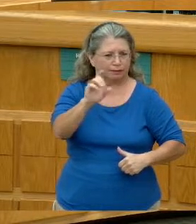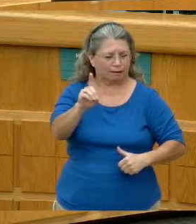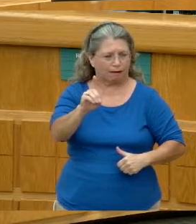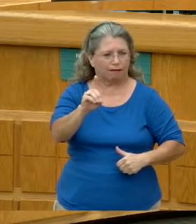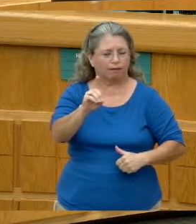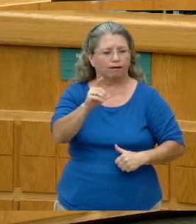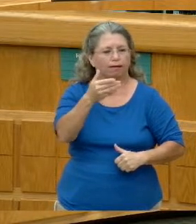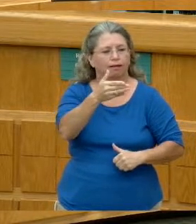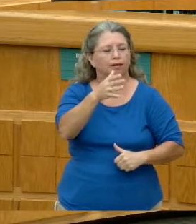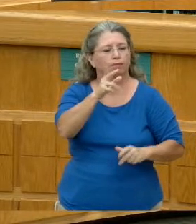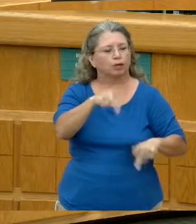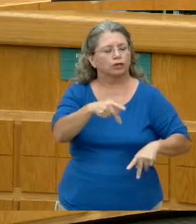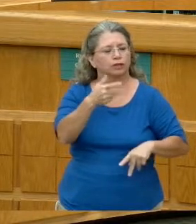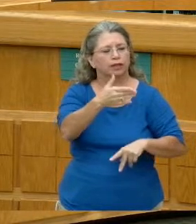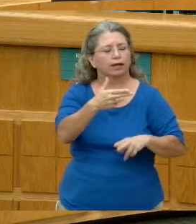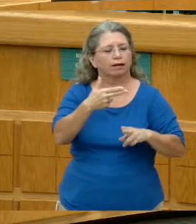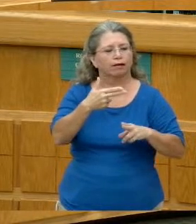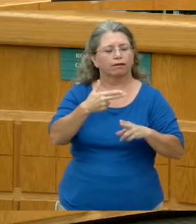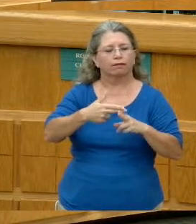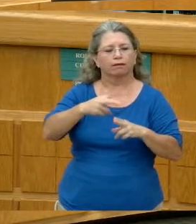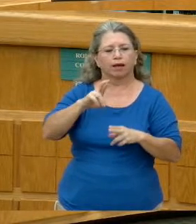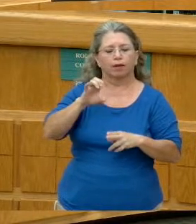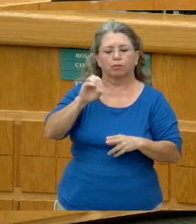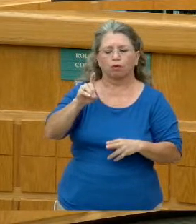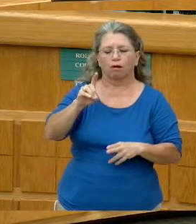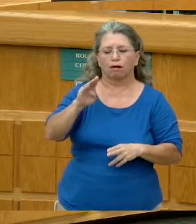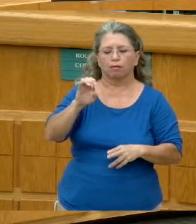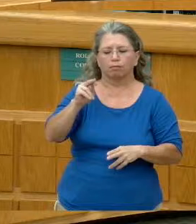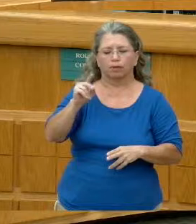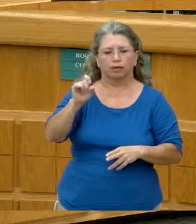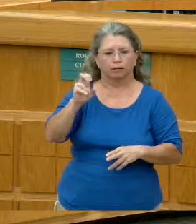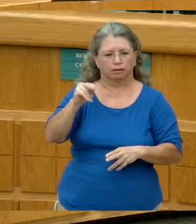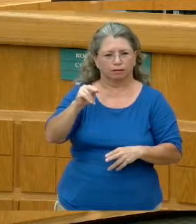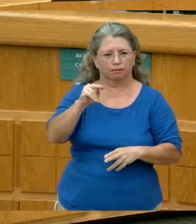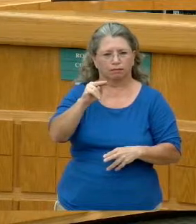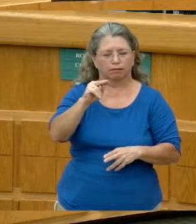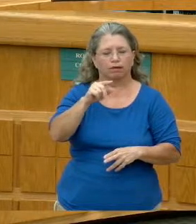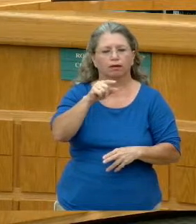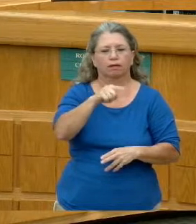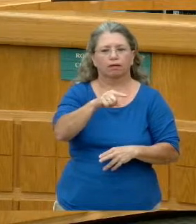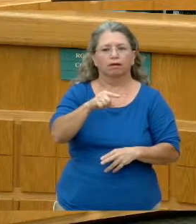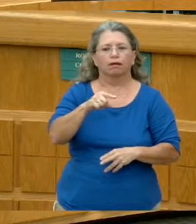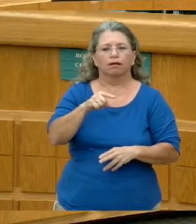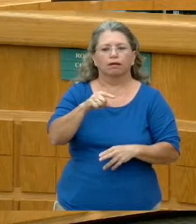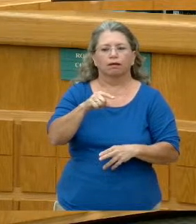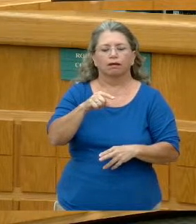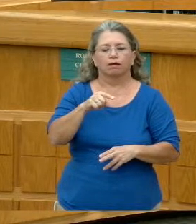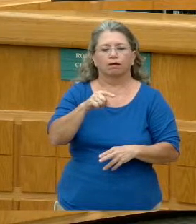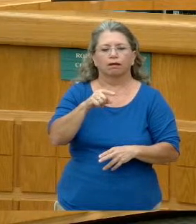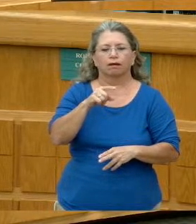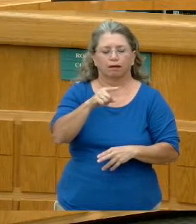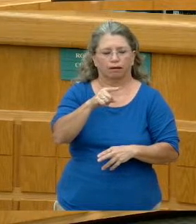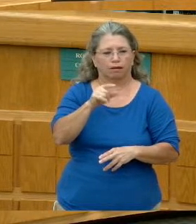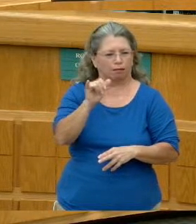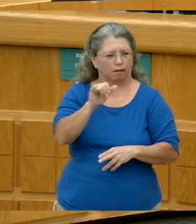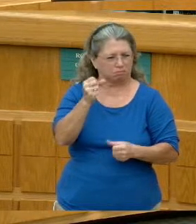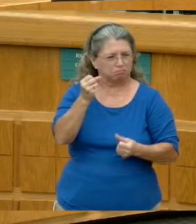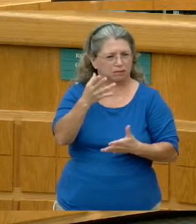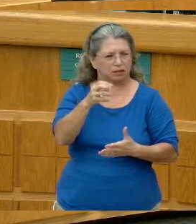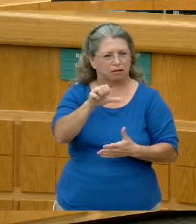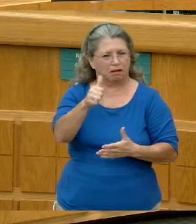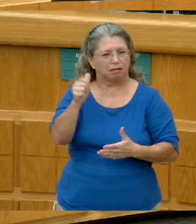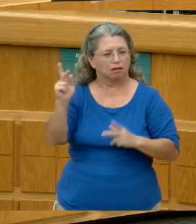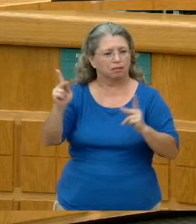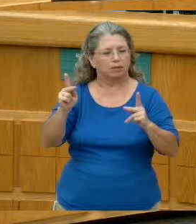the chief operations officer at CCAD Army Depot. And he, like many other folks, have